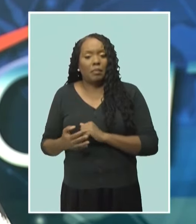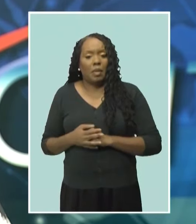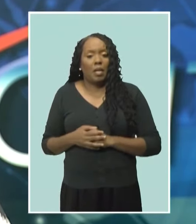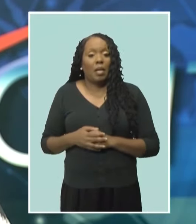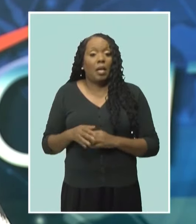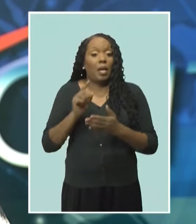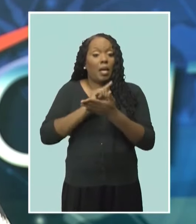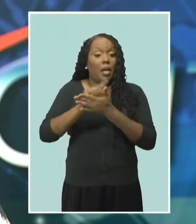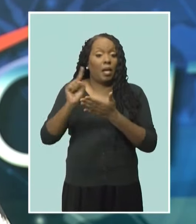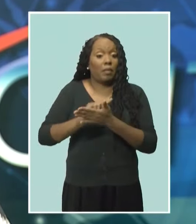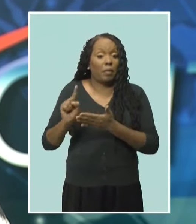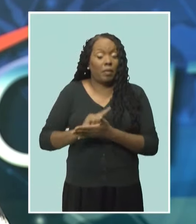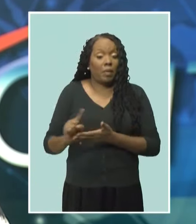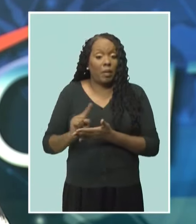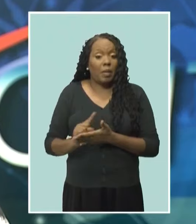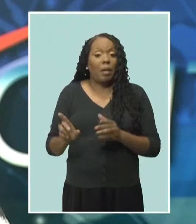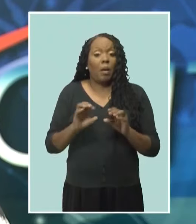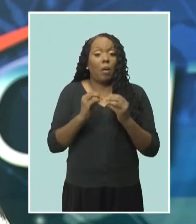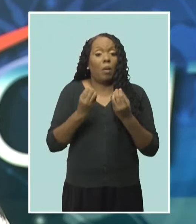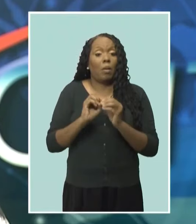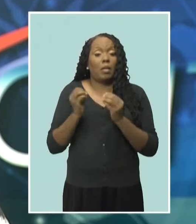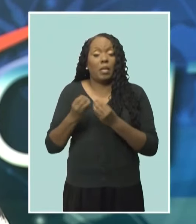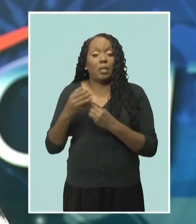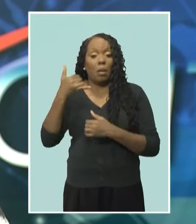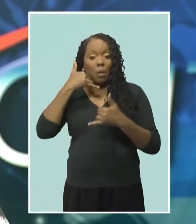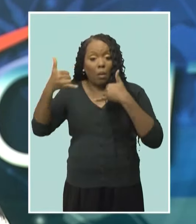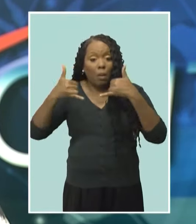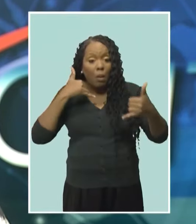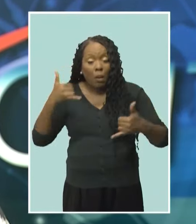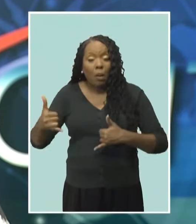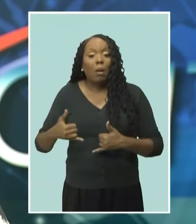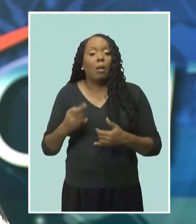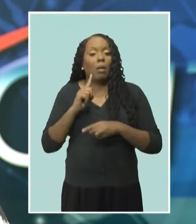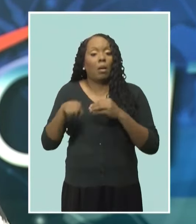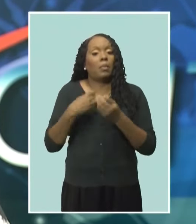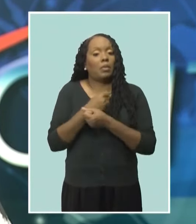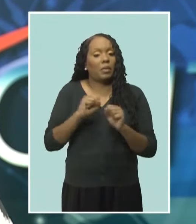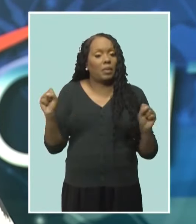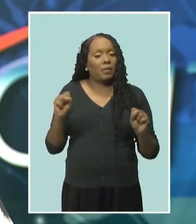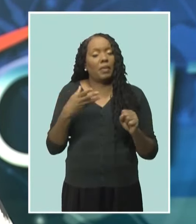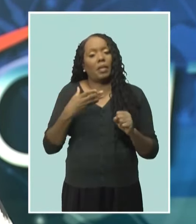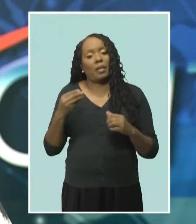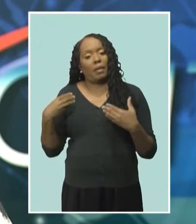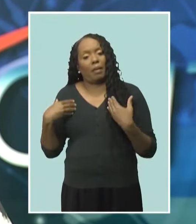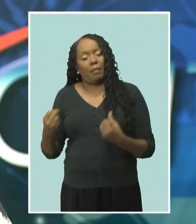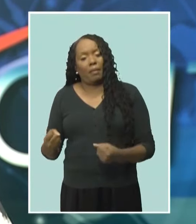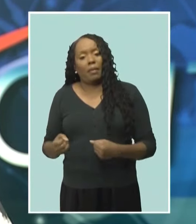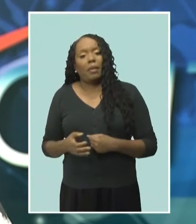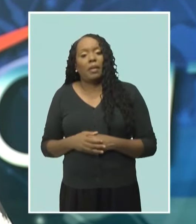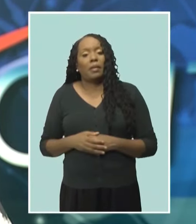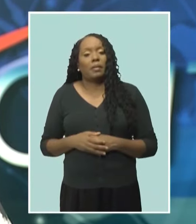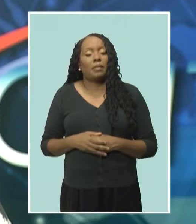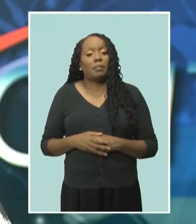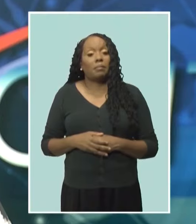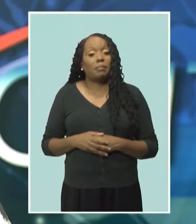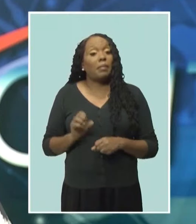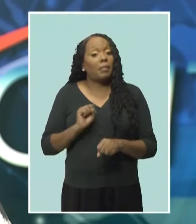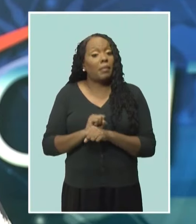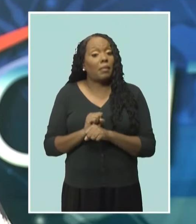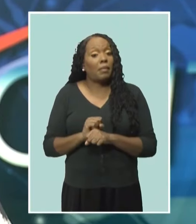on a weekly basis, organizations reach out to the department regarding safety and health matters. She also made it clear the